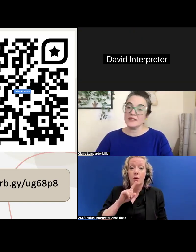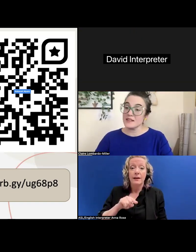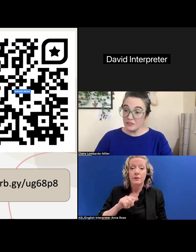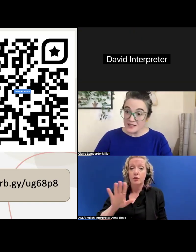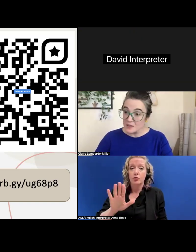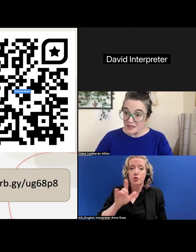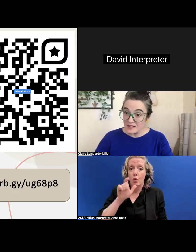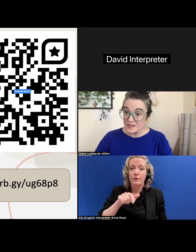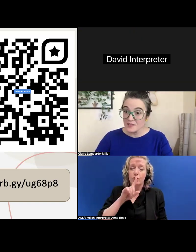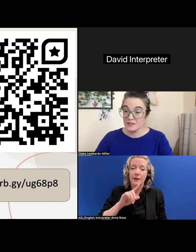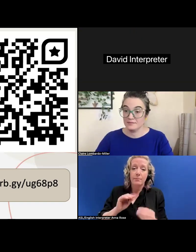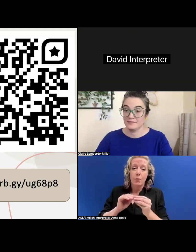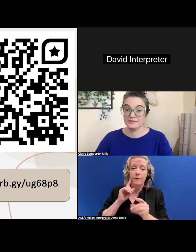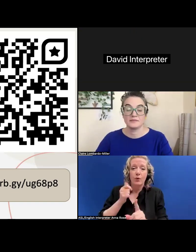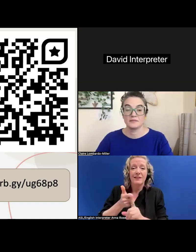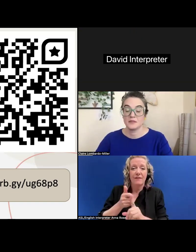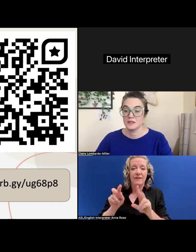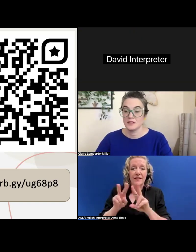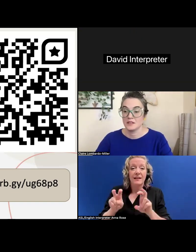really self-assessments.